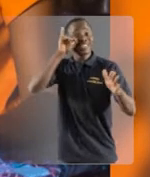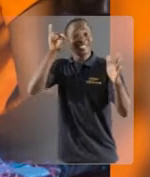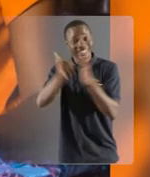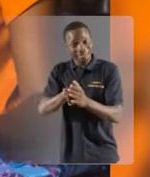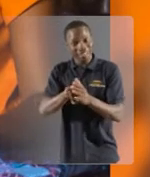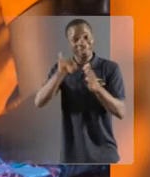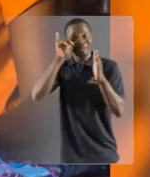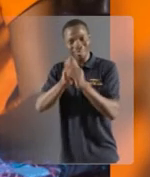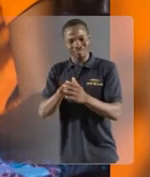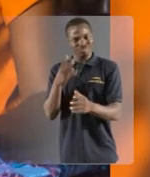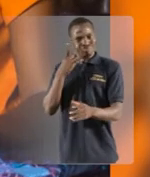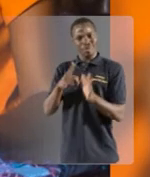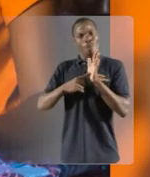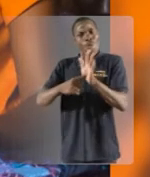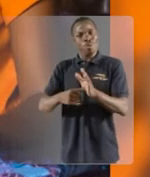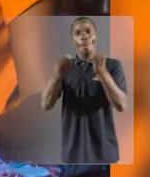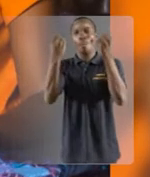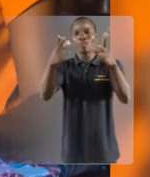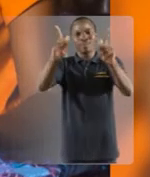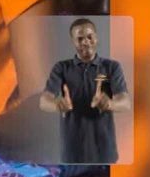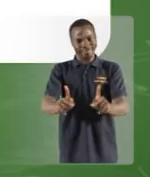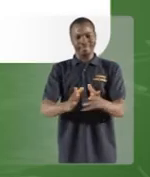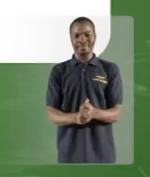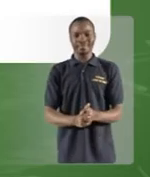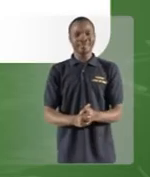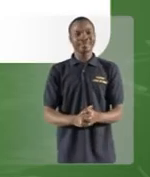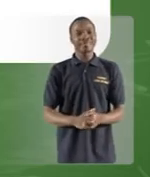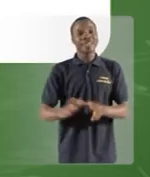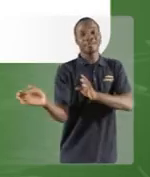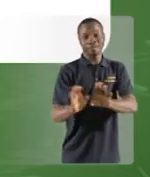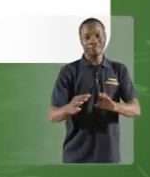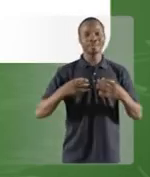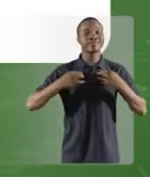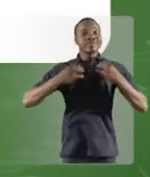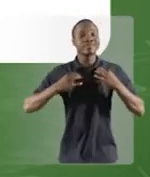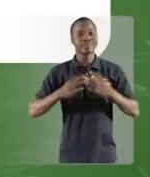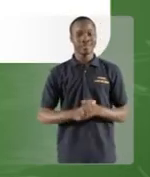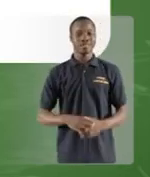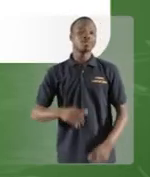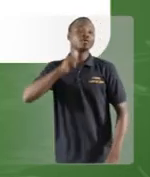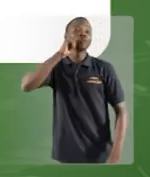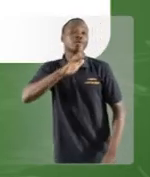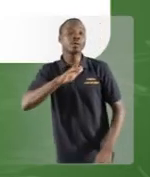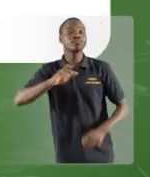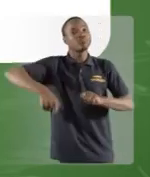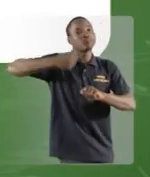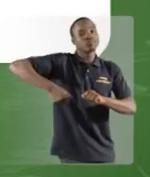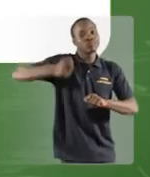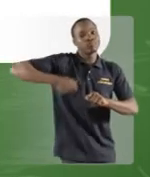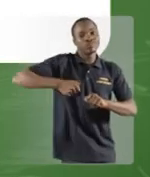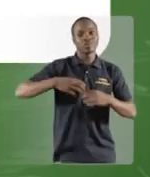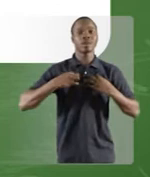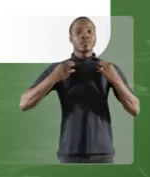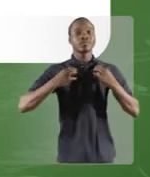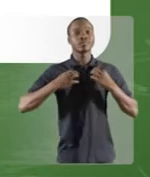And there are different people who make these clothes. All right, a woman who makes clothes for women, all right, is